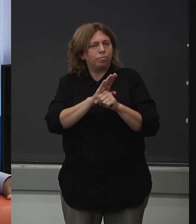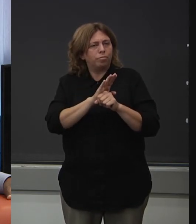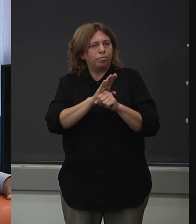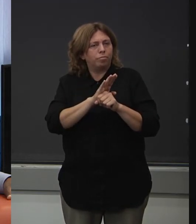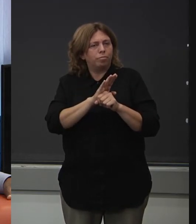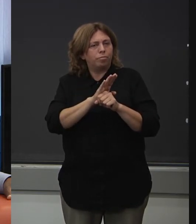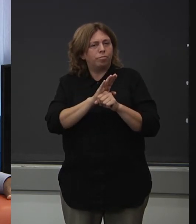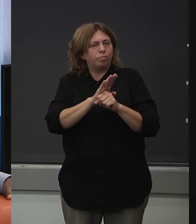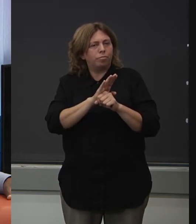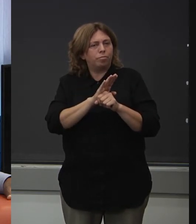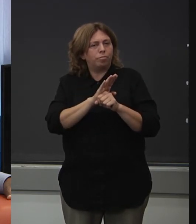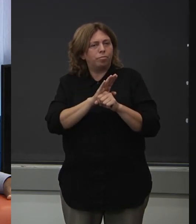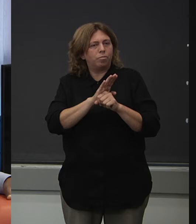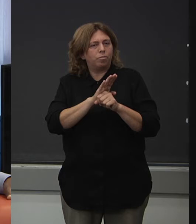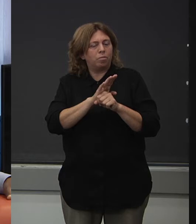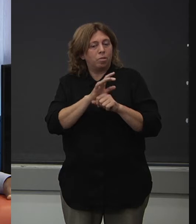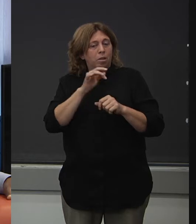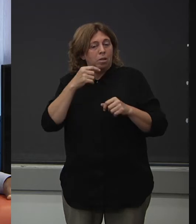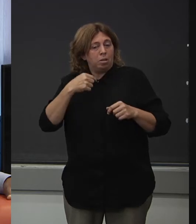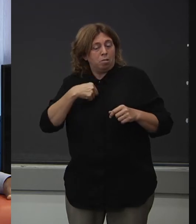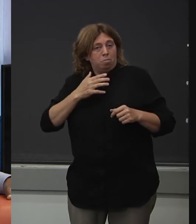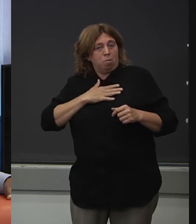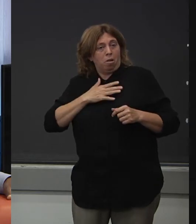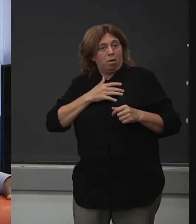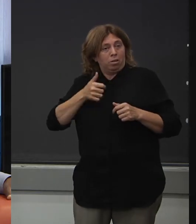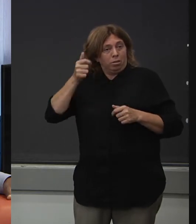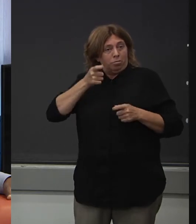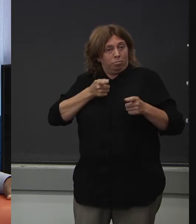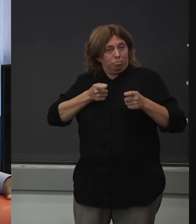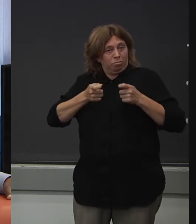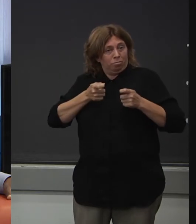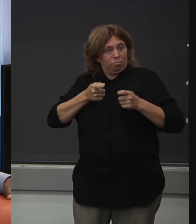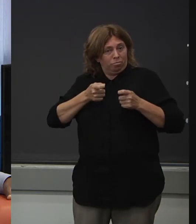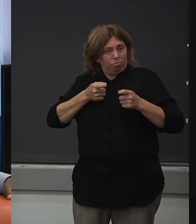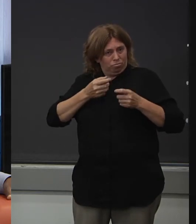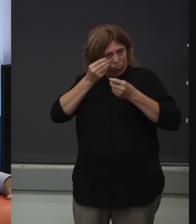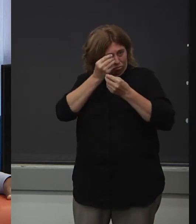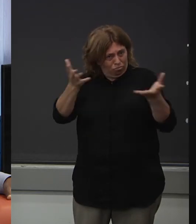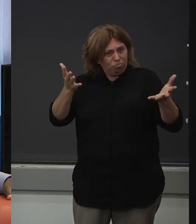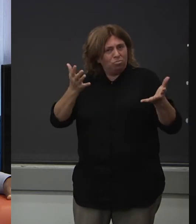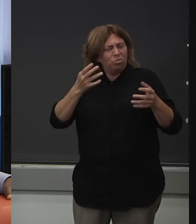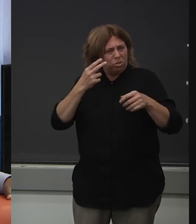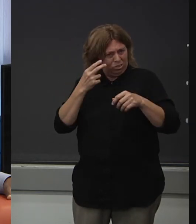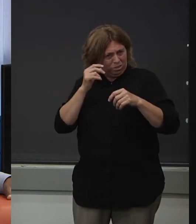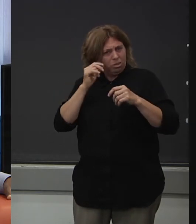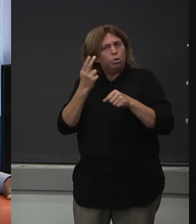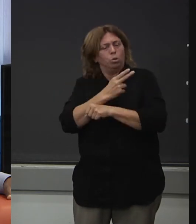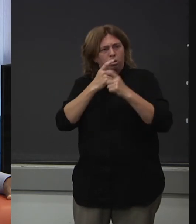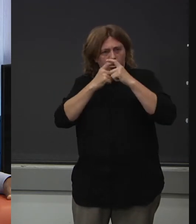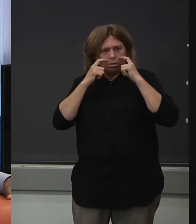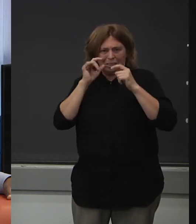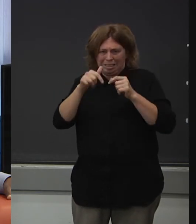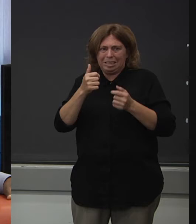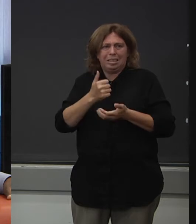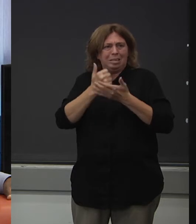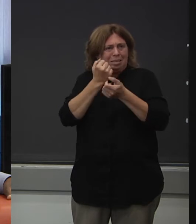wearing a face covering is very safe and does not pose a health